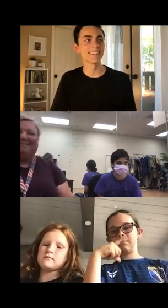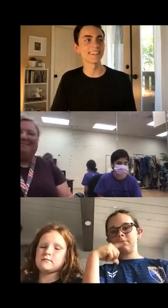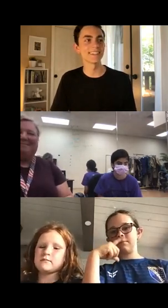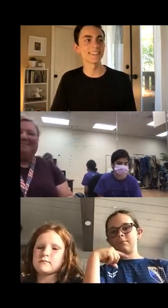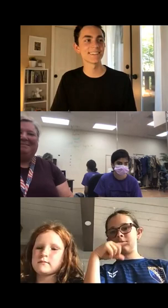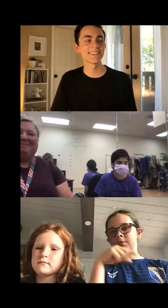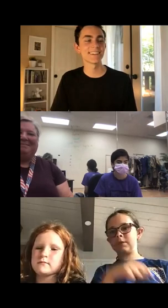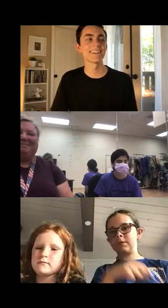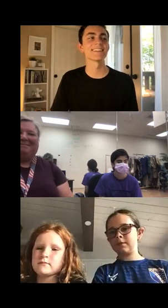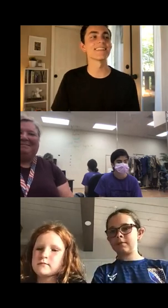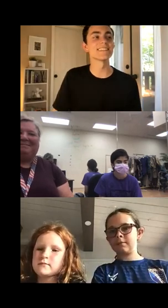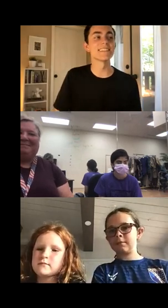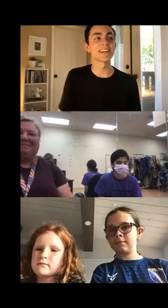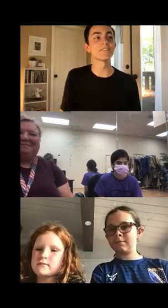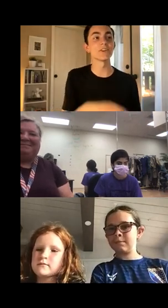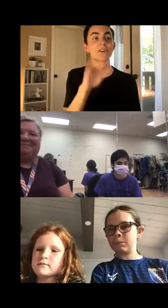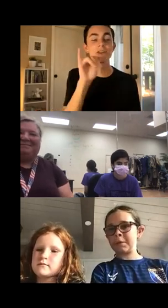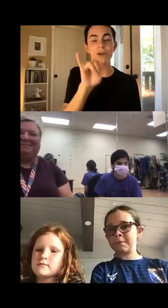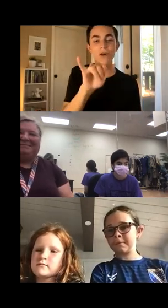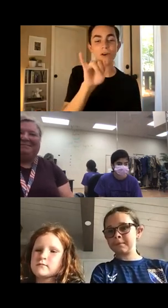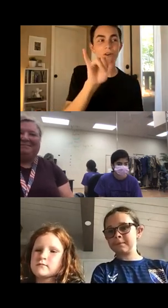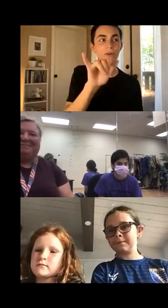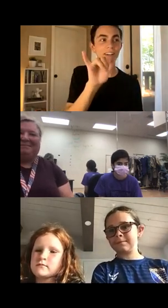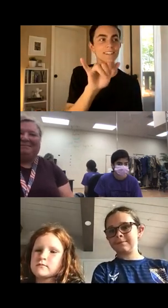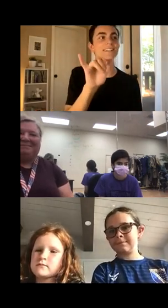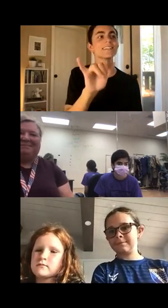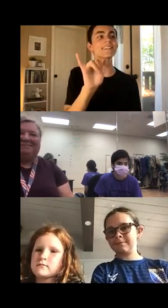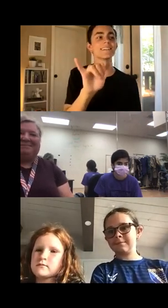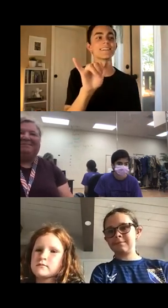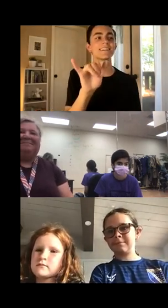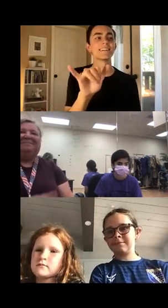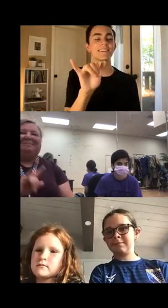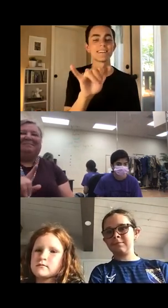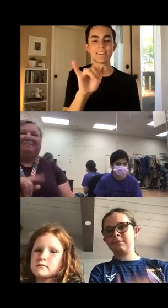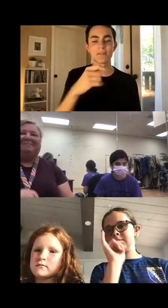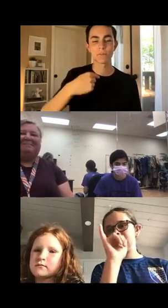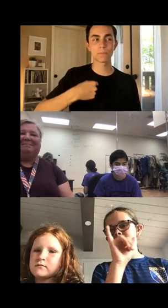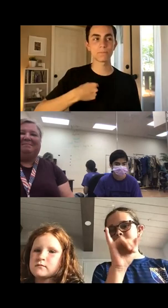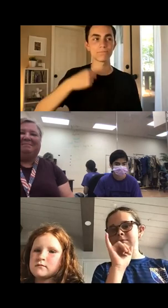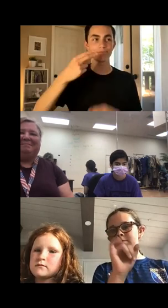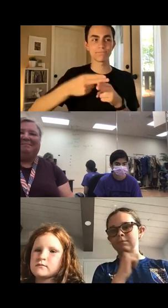Good. This is the sign for, oh, I see.